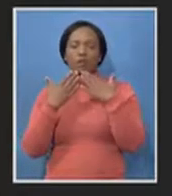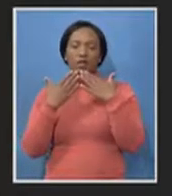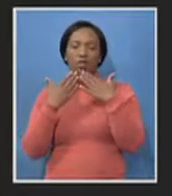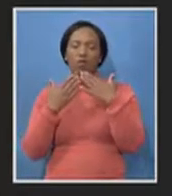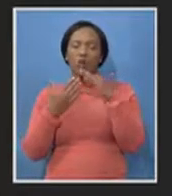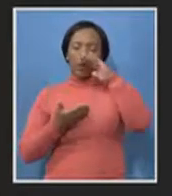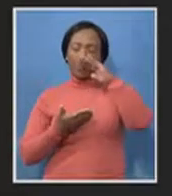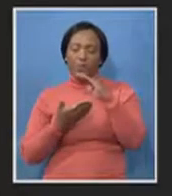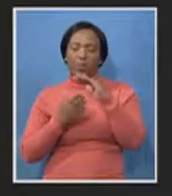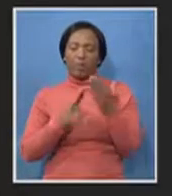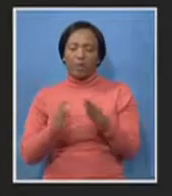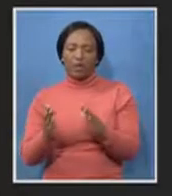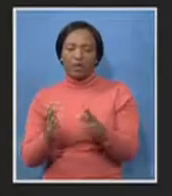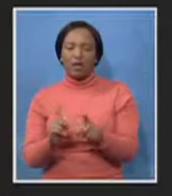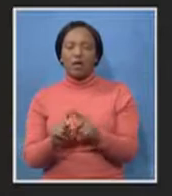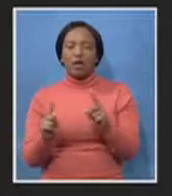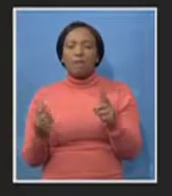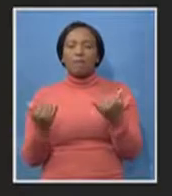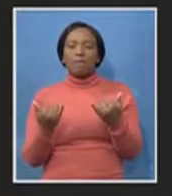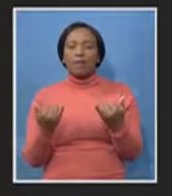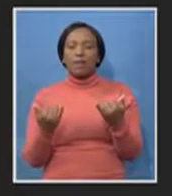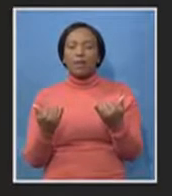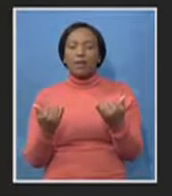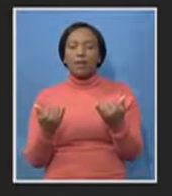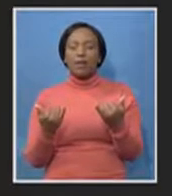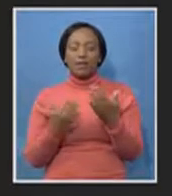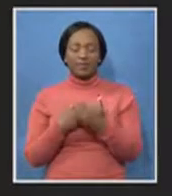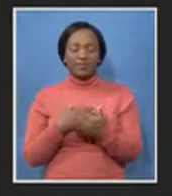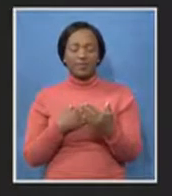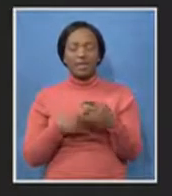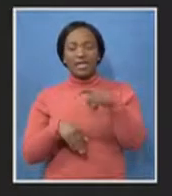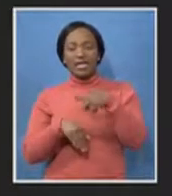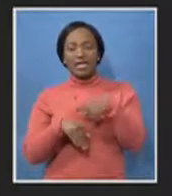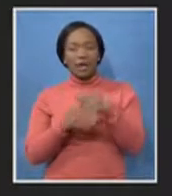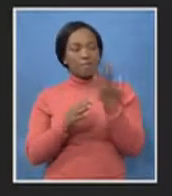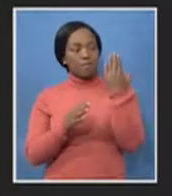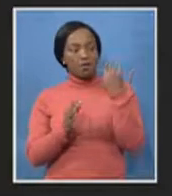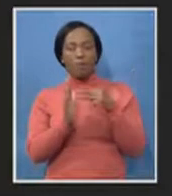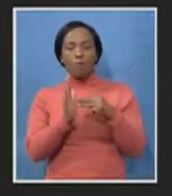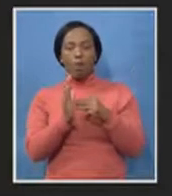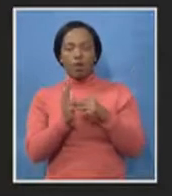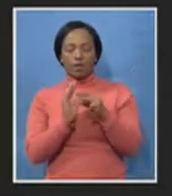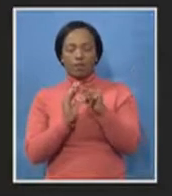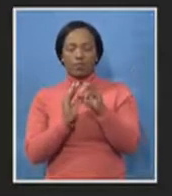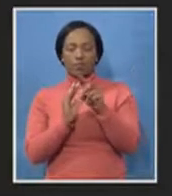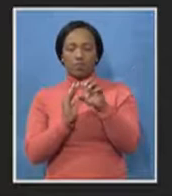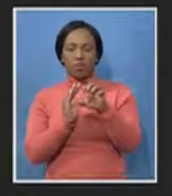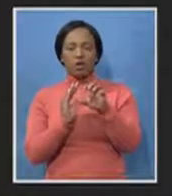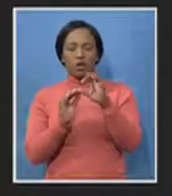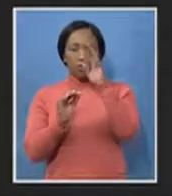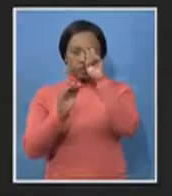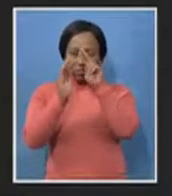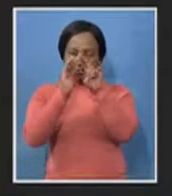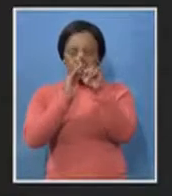when we did the models to predict the deaths, we planned on that, and so it's